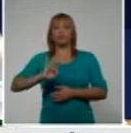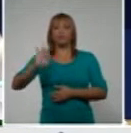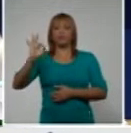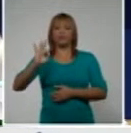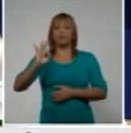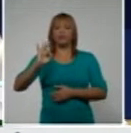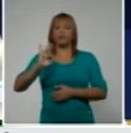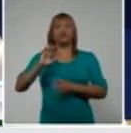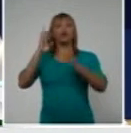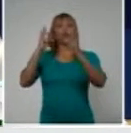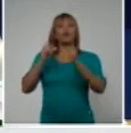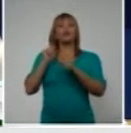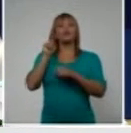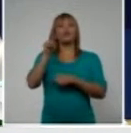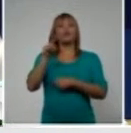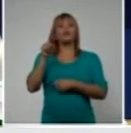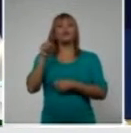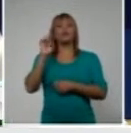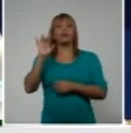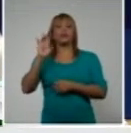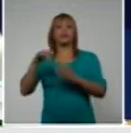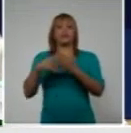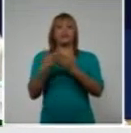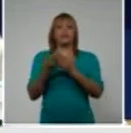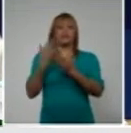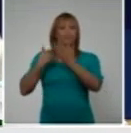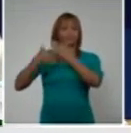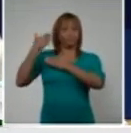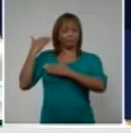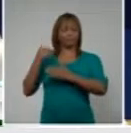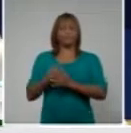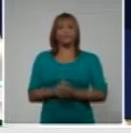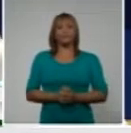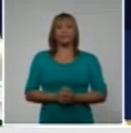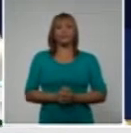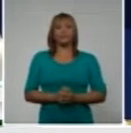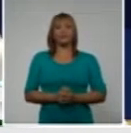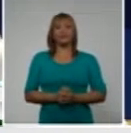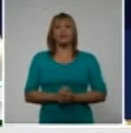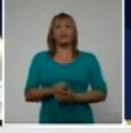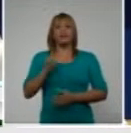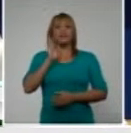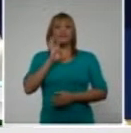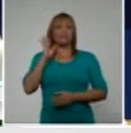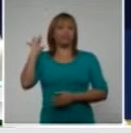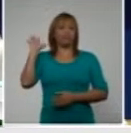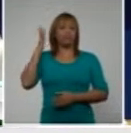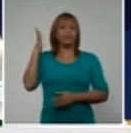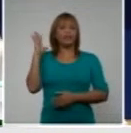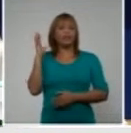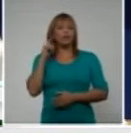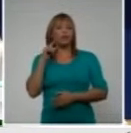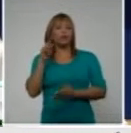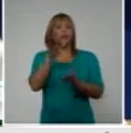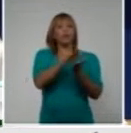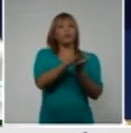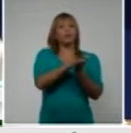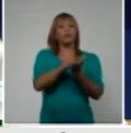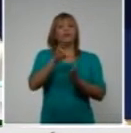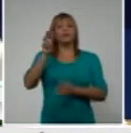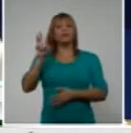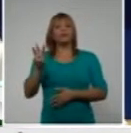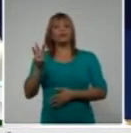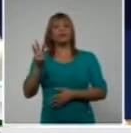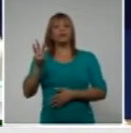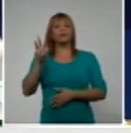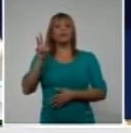of transmission, like the provinces of Havana, Artemisa, Villa Clara, Pinar del Rio, and these days Matanzas